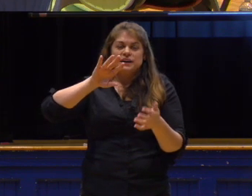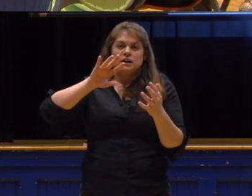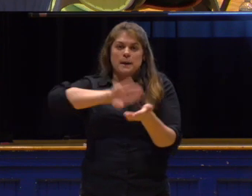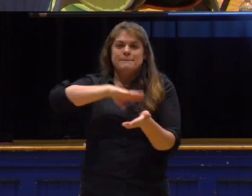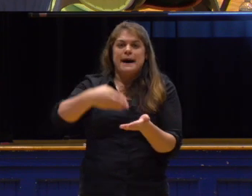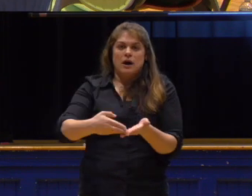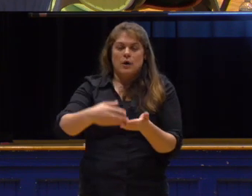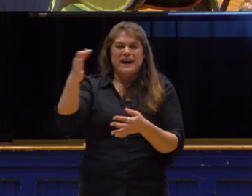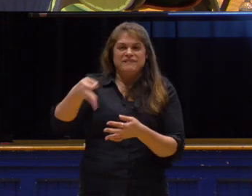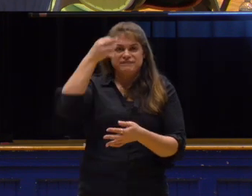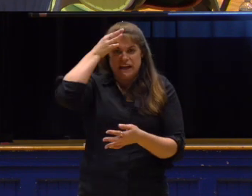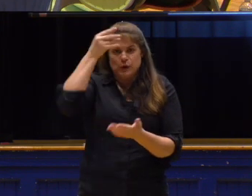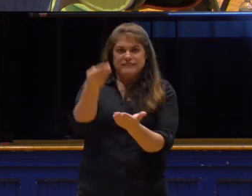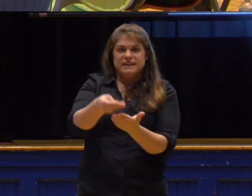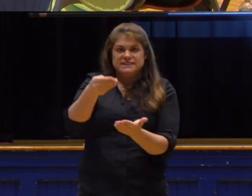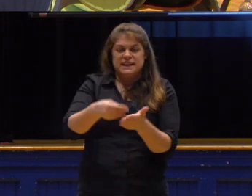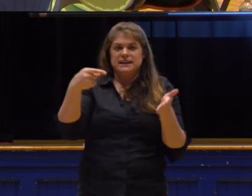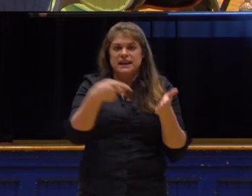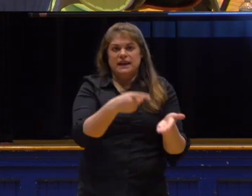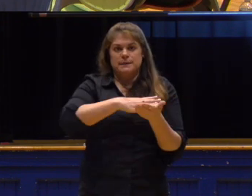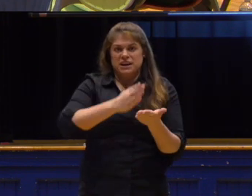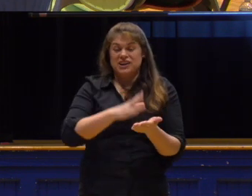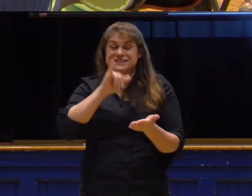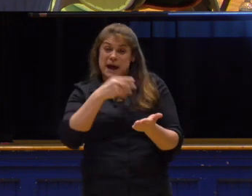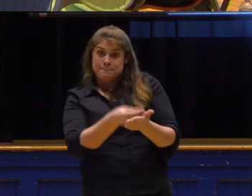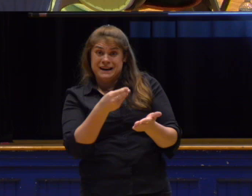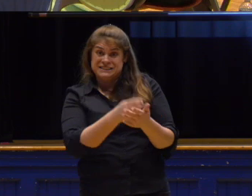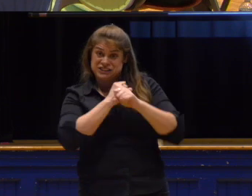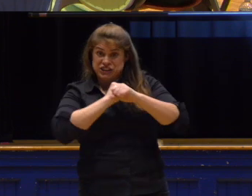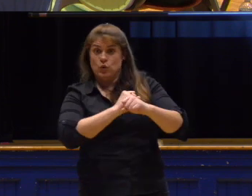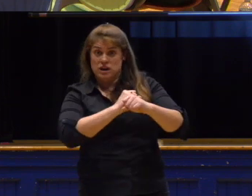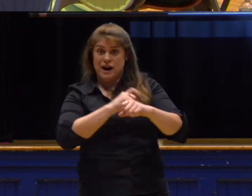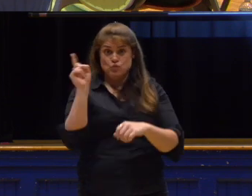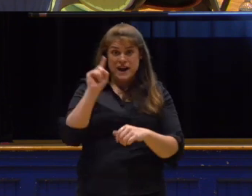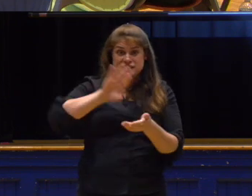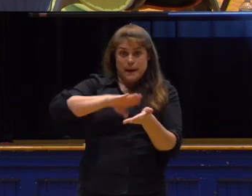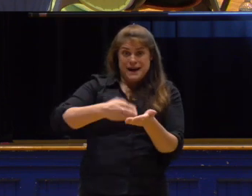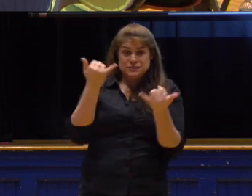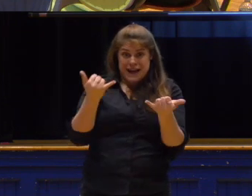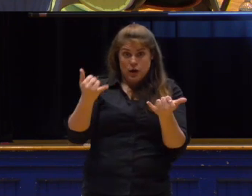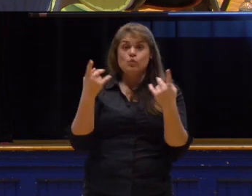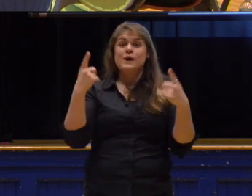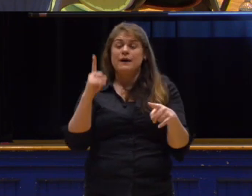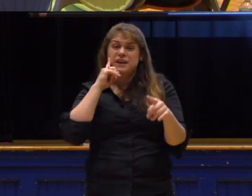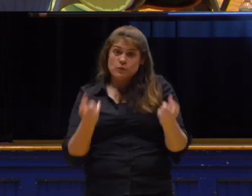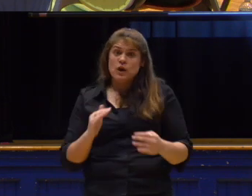budget. Is that funding secure? Where is that money right now? And what if we go over